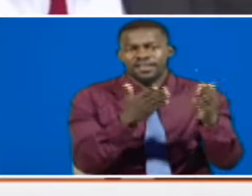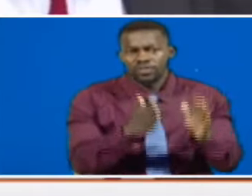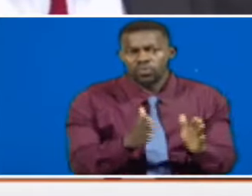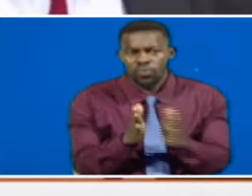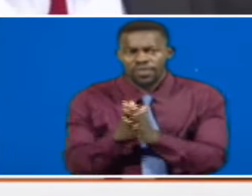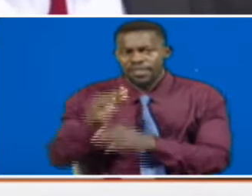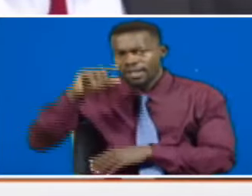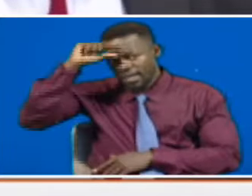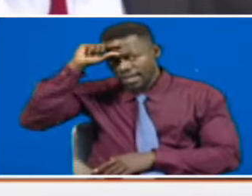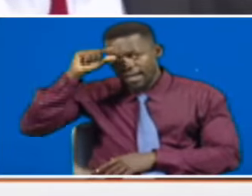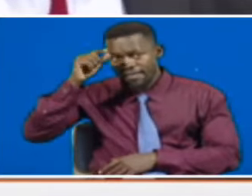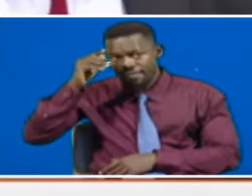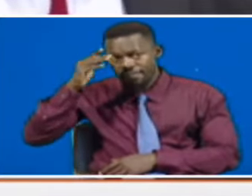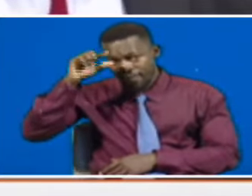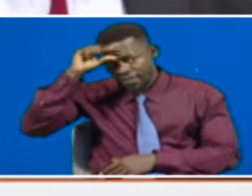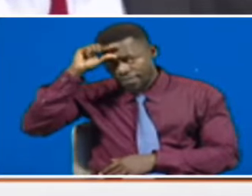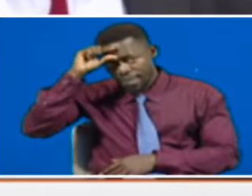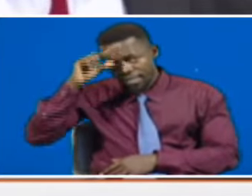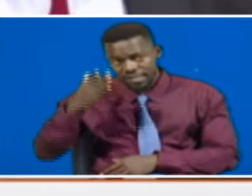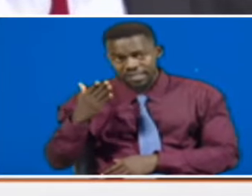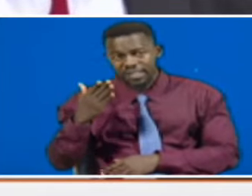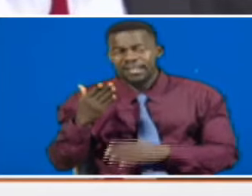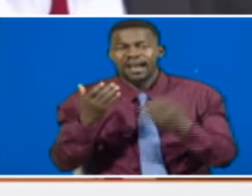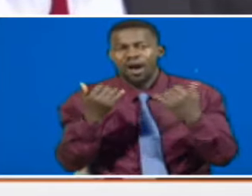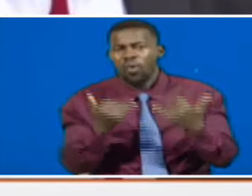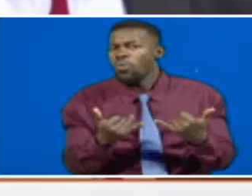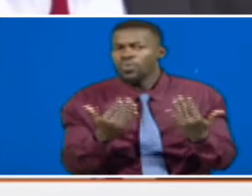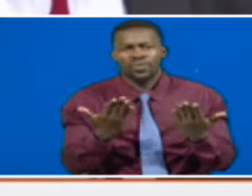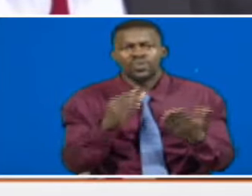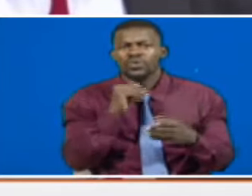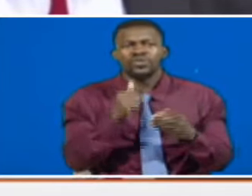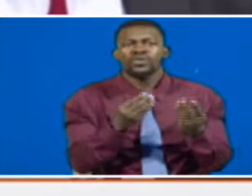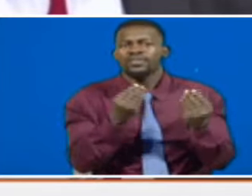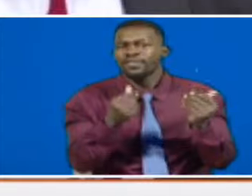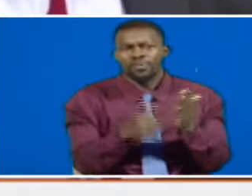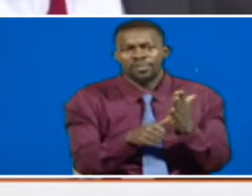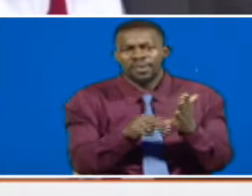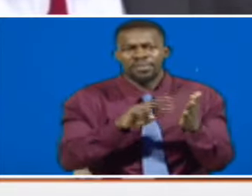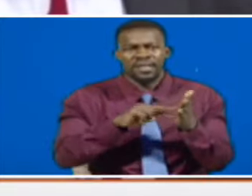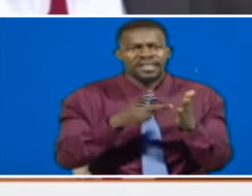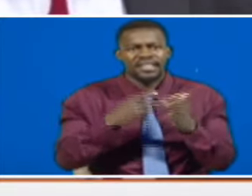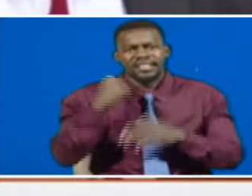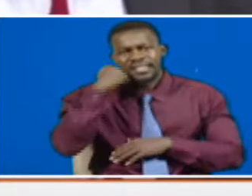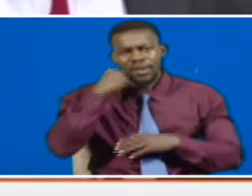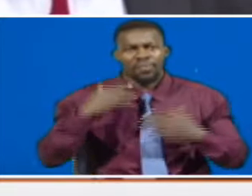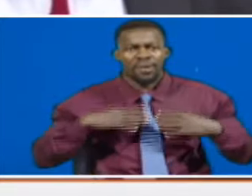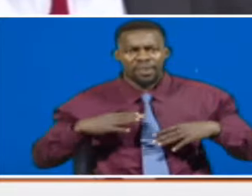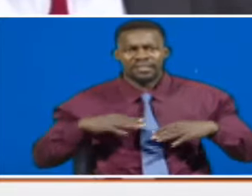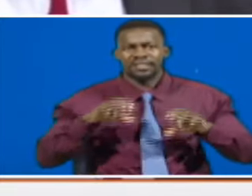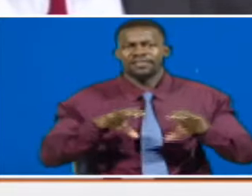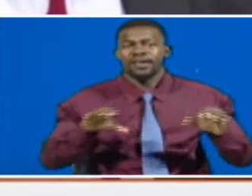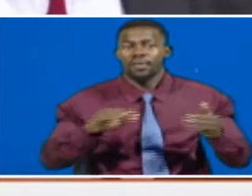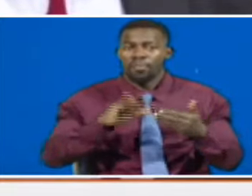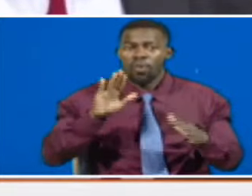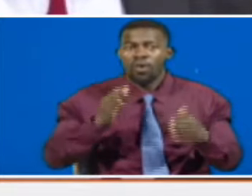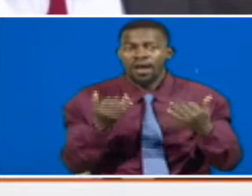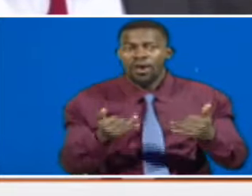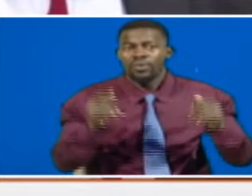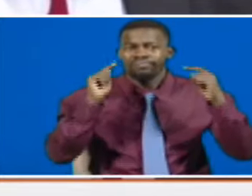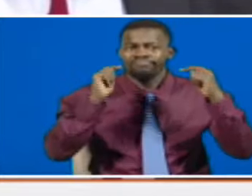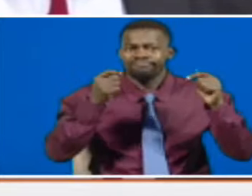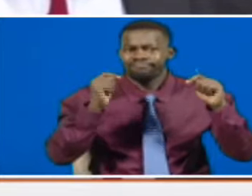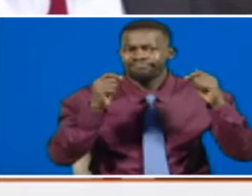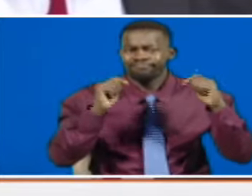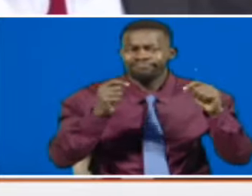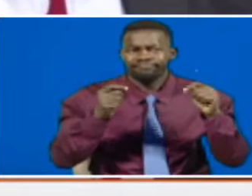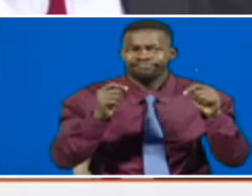in prolonged suffering for the sick and the vulnerable. The ongoing strike is making worse an